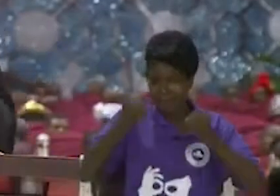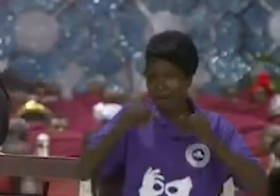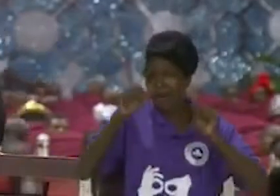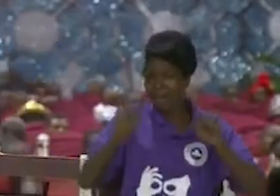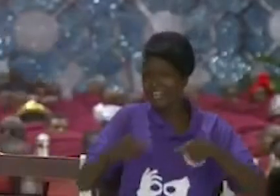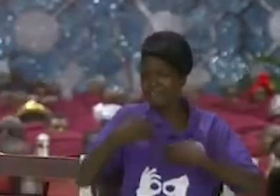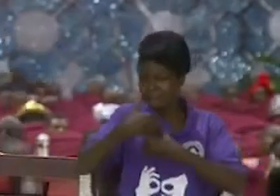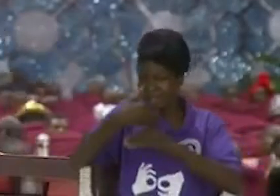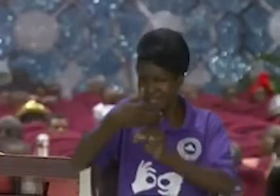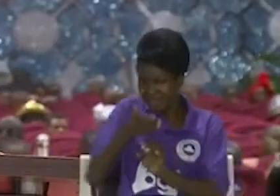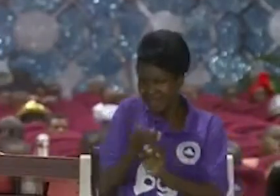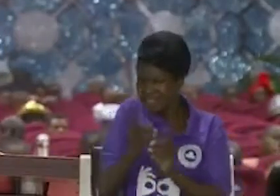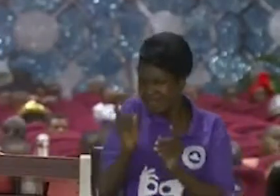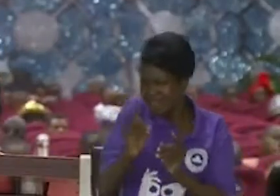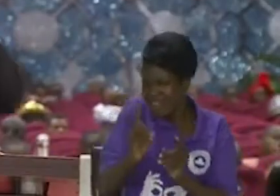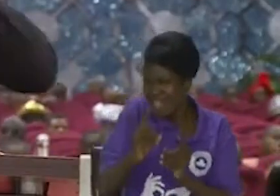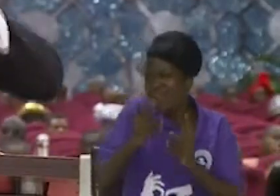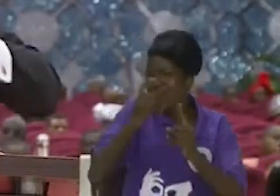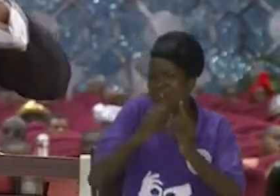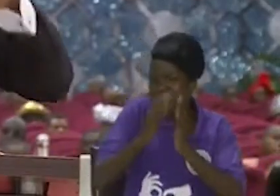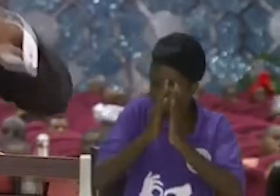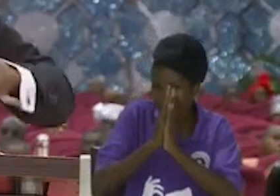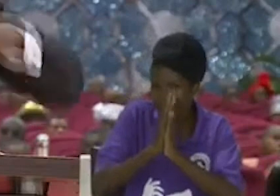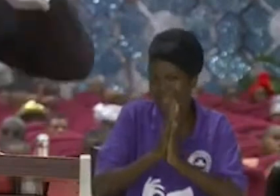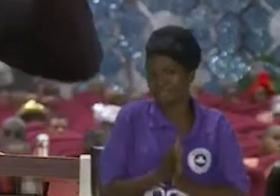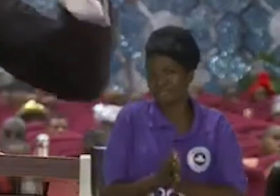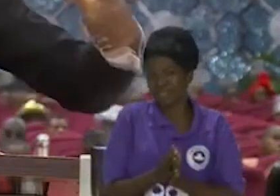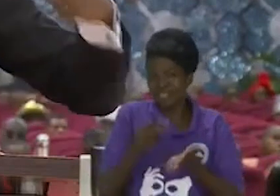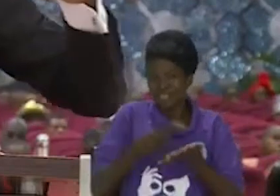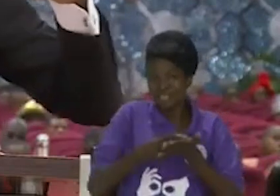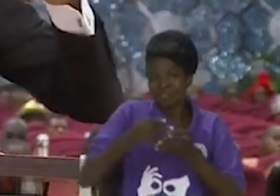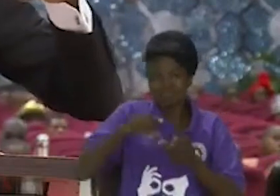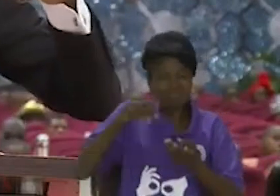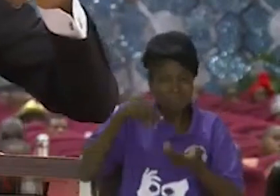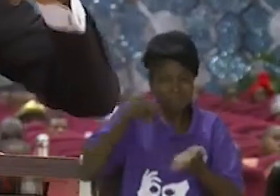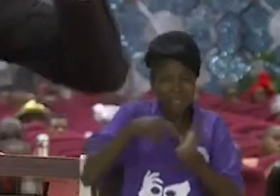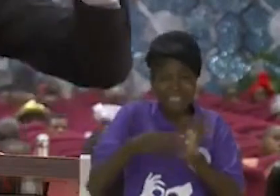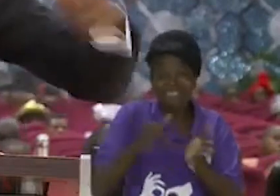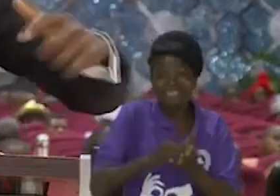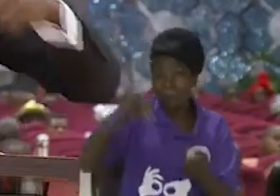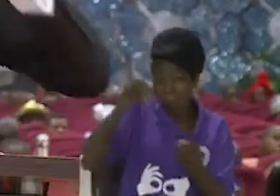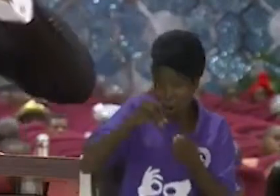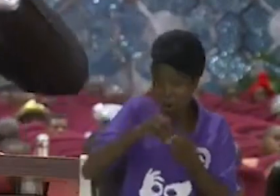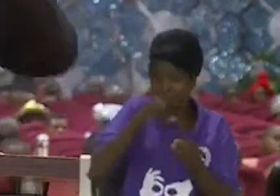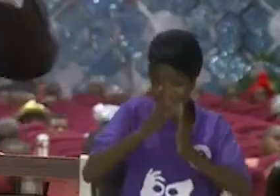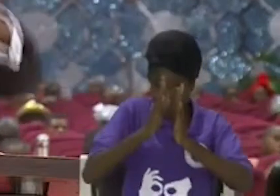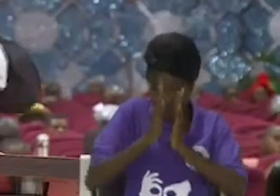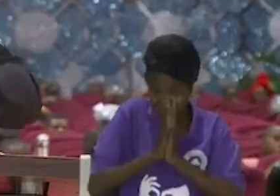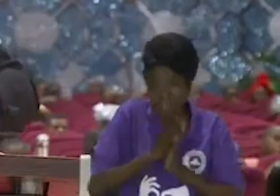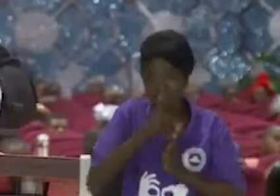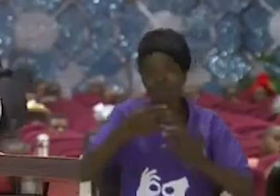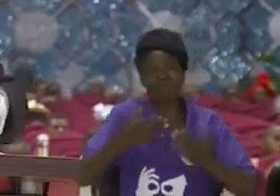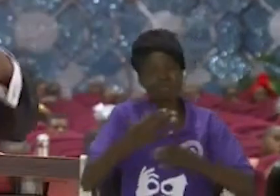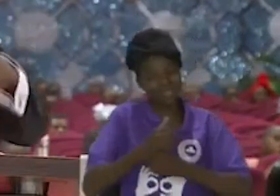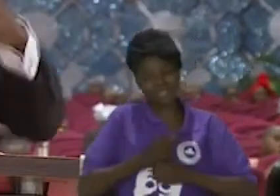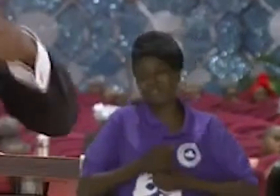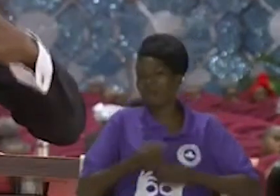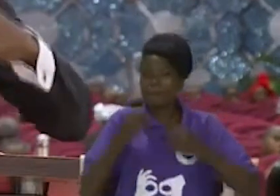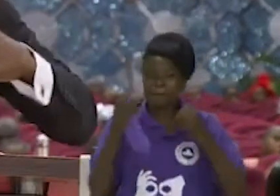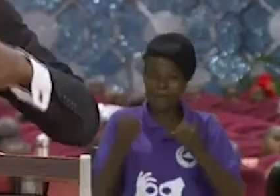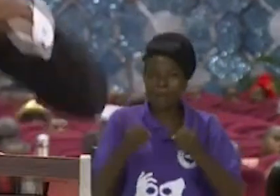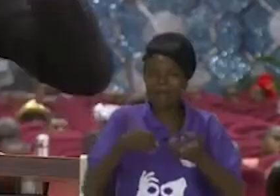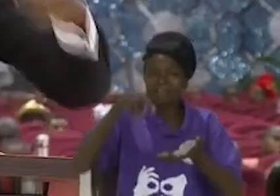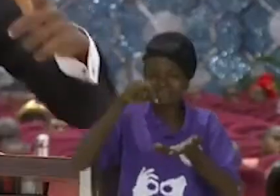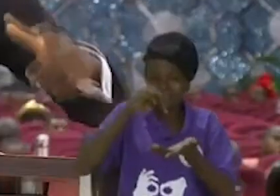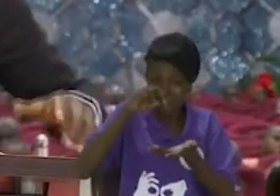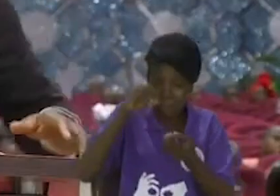in the place of prayer. It only goes that the more we pray, the more power we generate, and the more